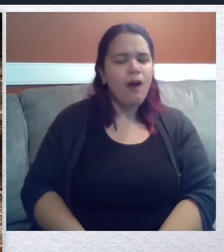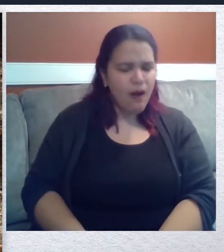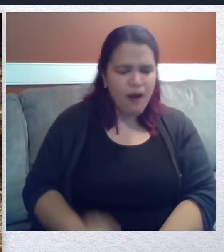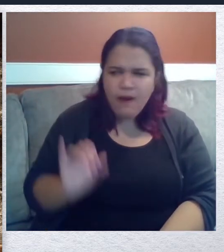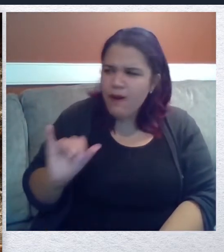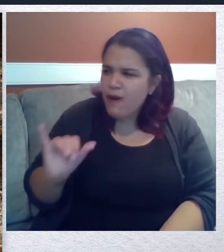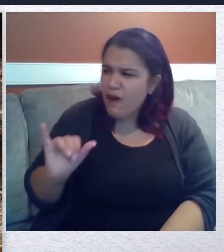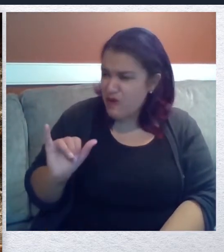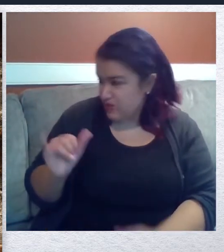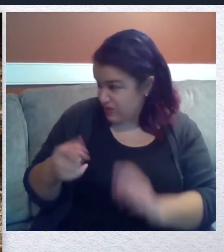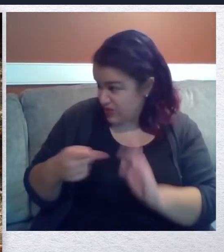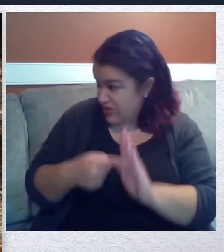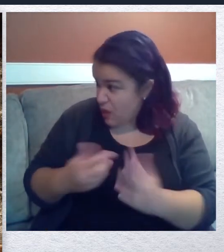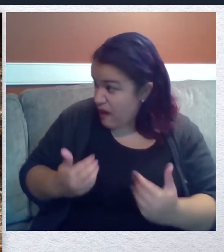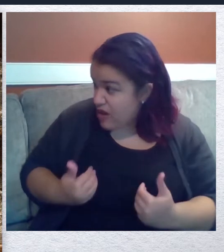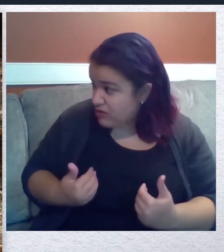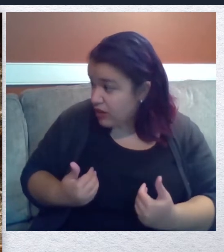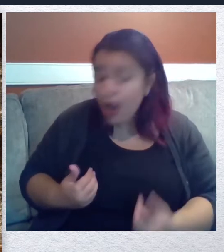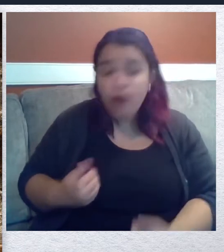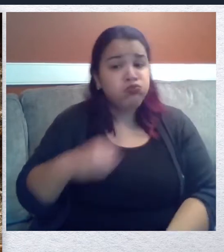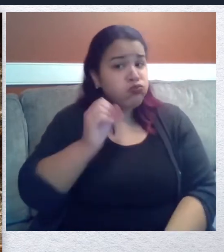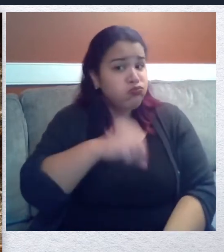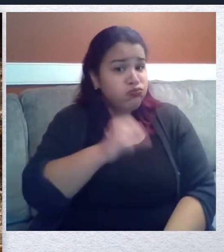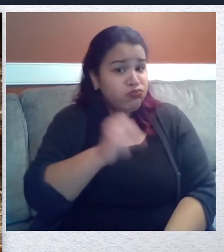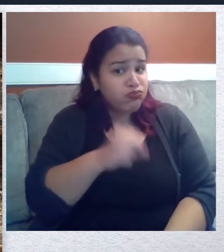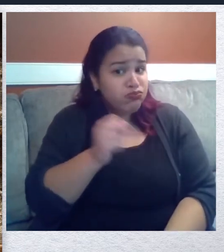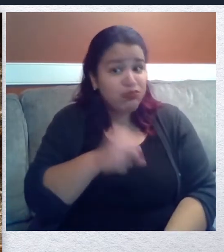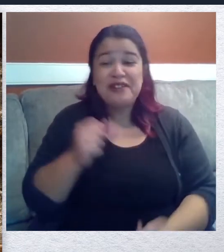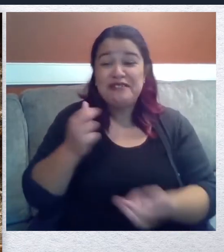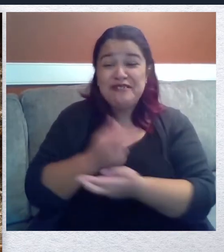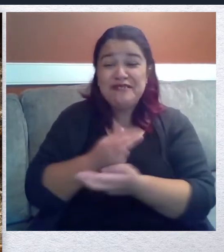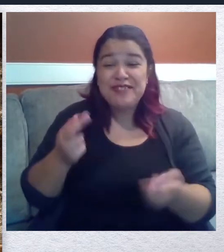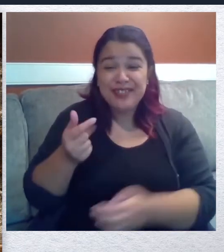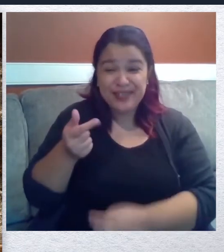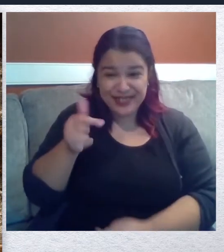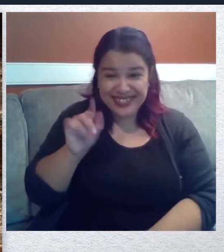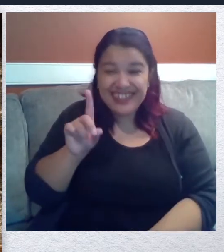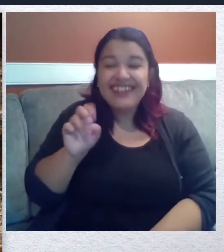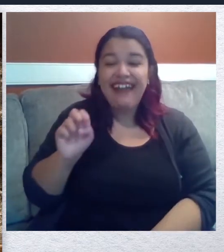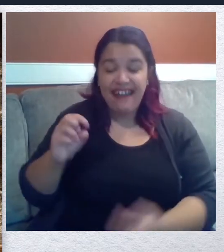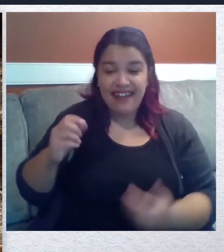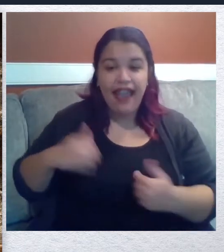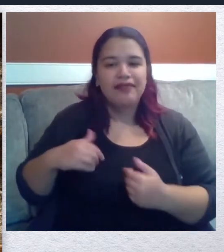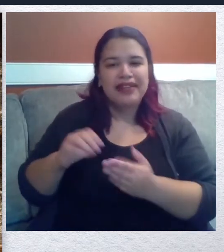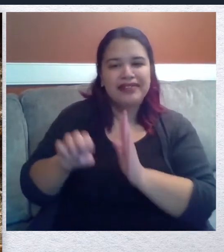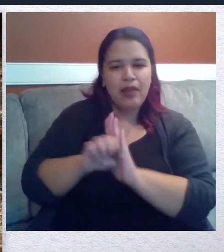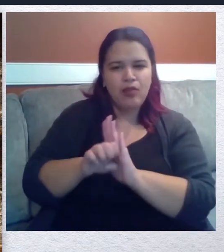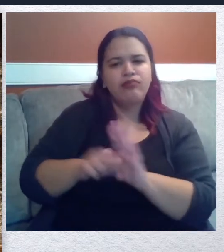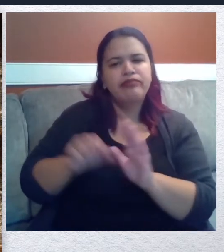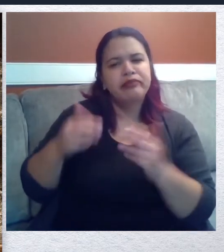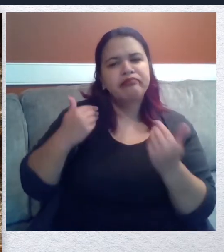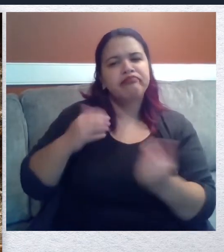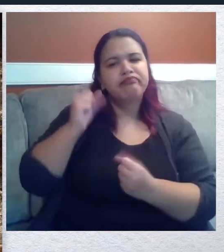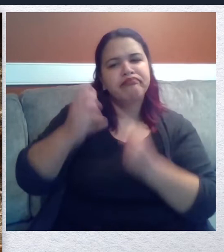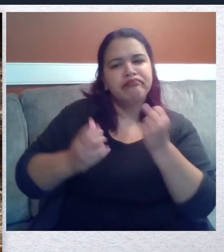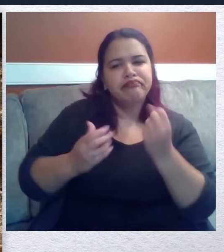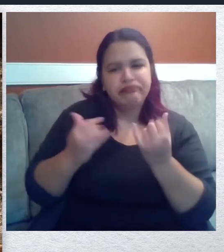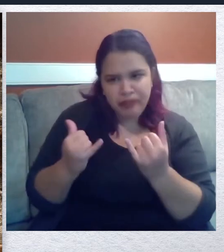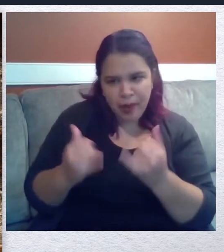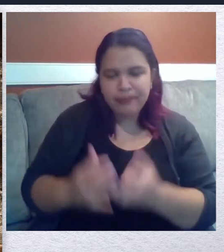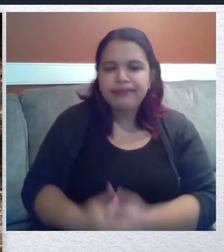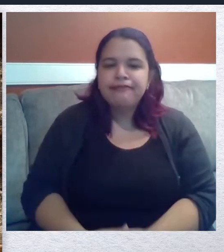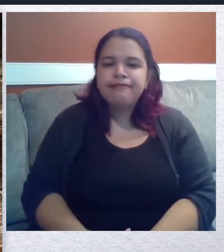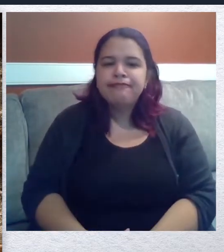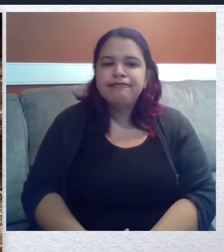course. Let's use the example from the resource guide so candidates can refer back to it. In